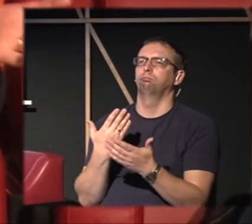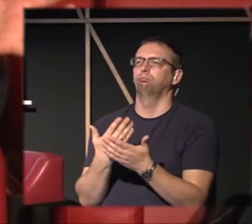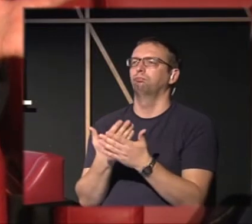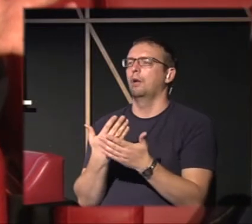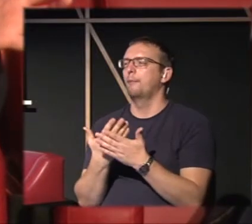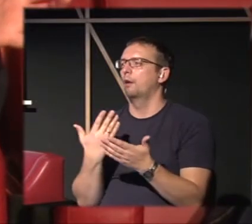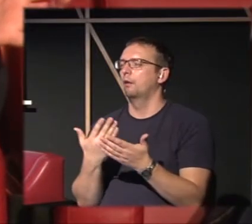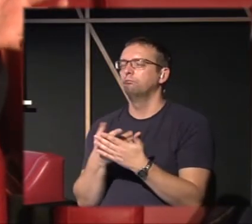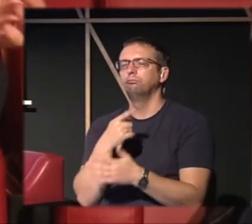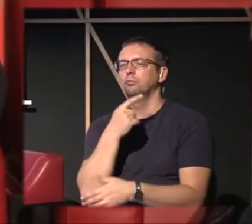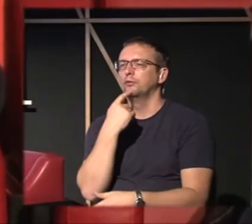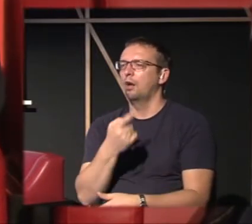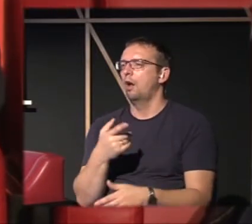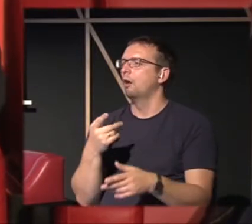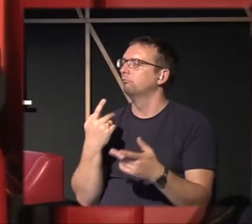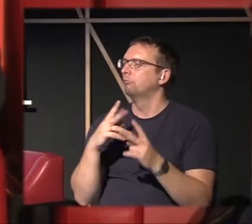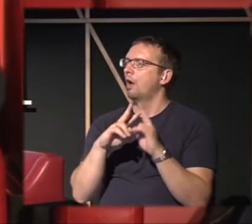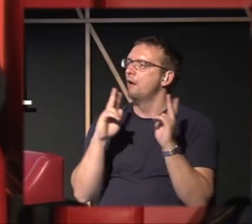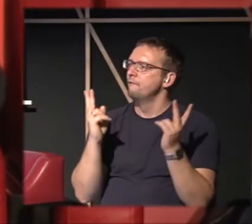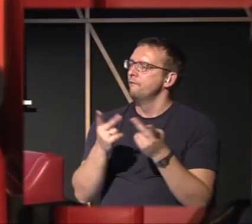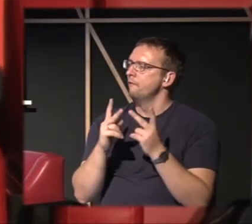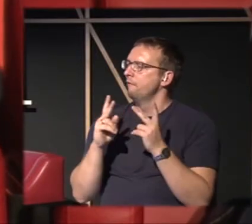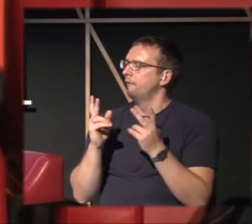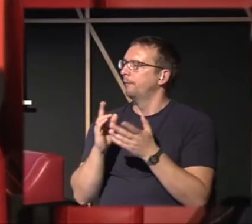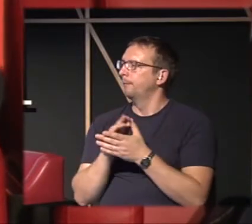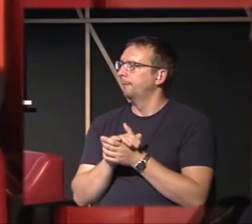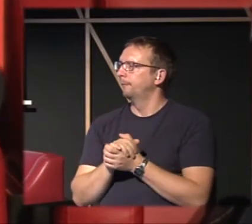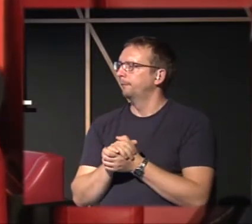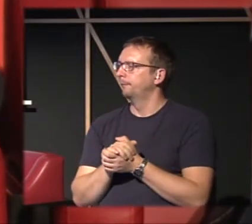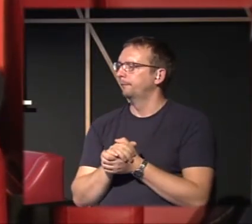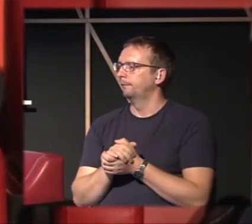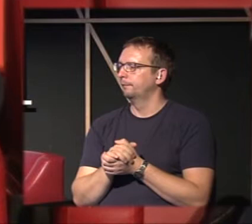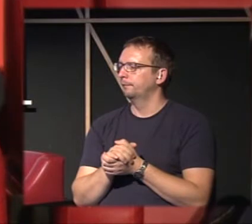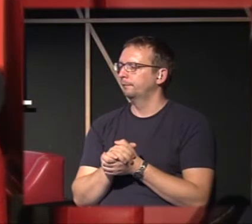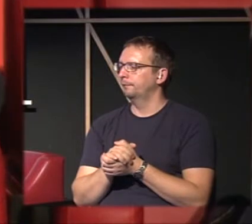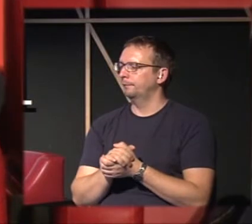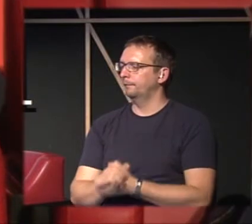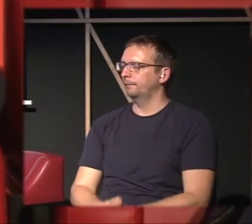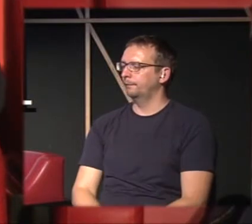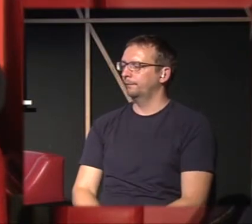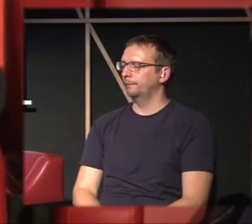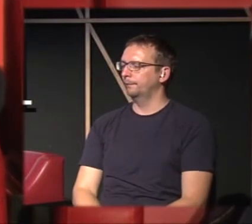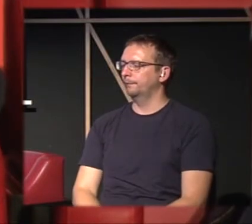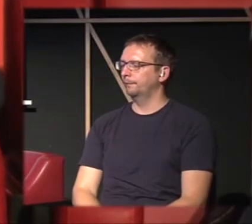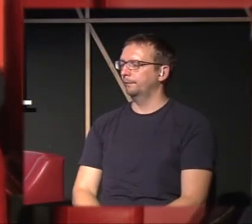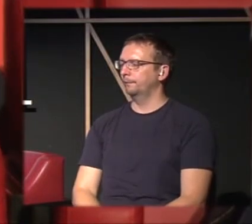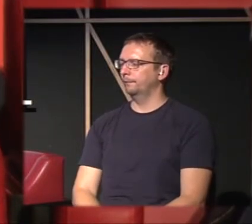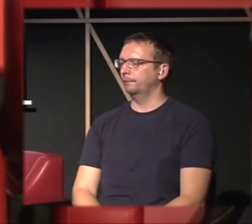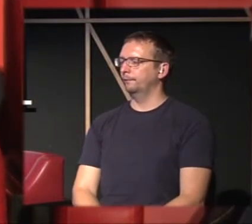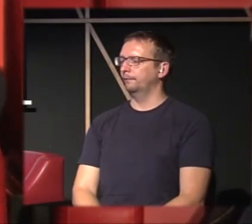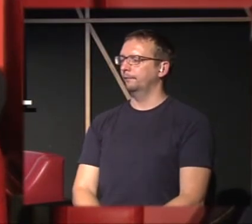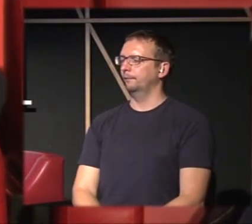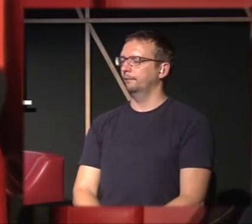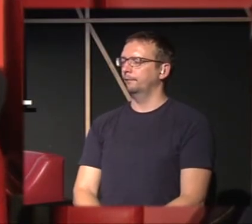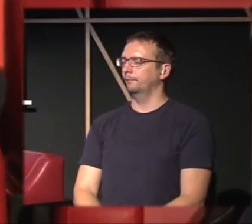in the last weeks of action, they provided every single match day programs of the EFL clubs. Their page was allocated to